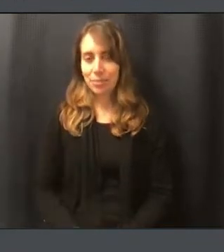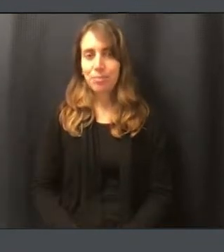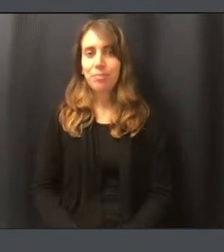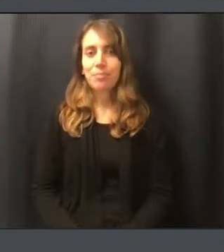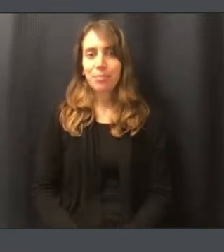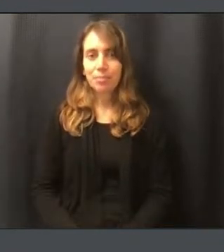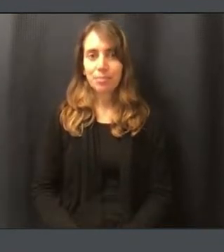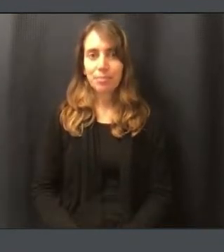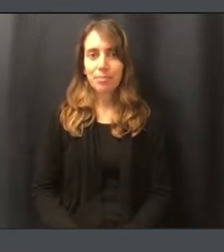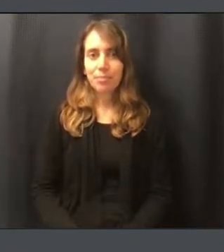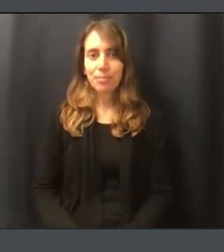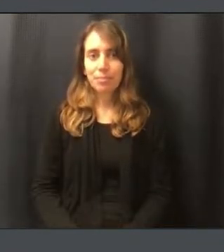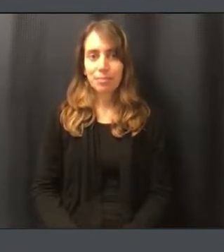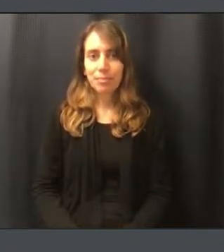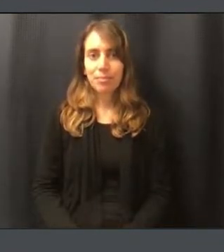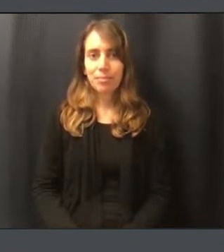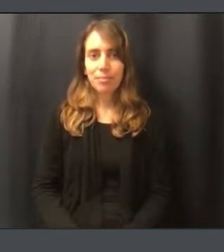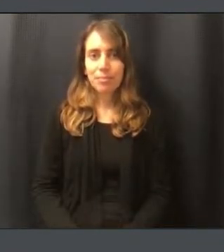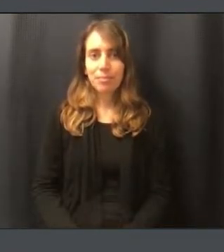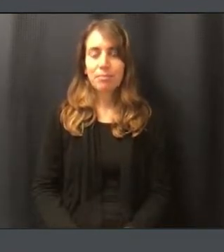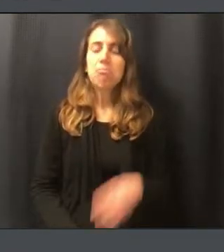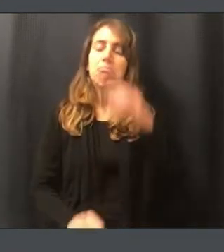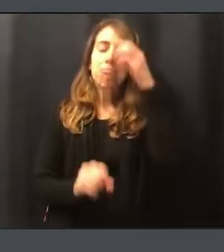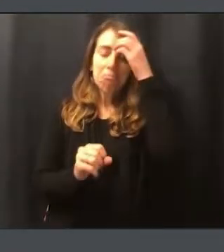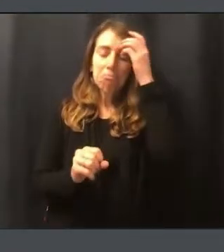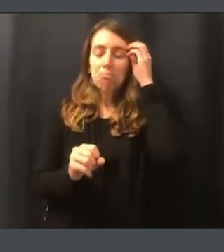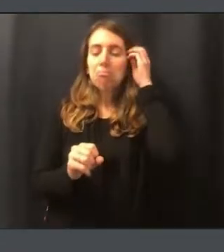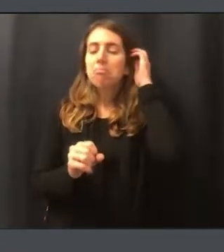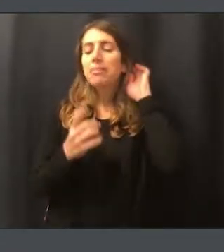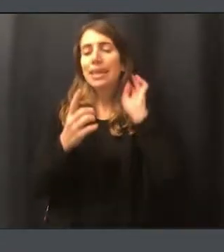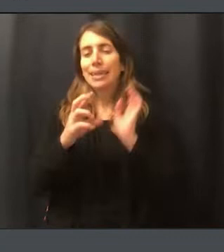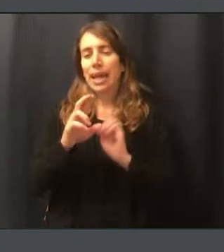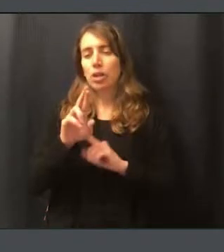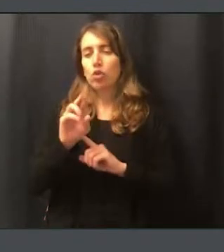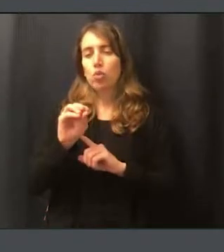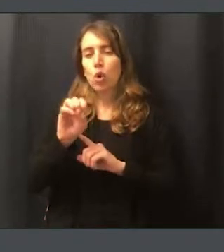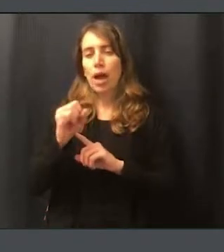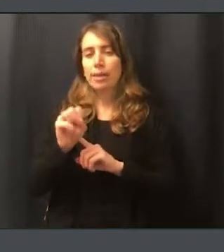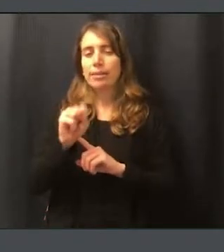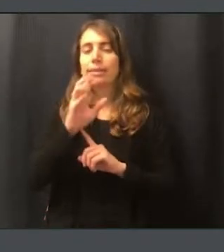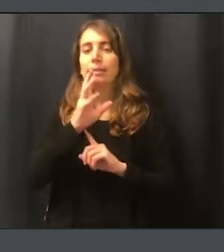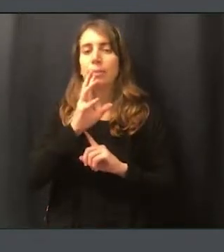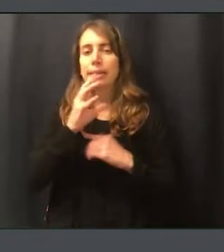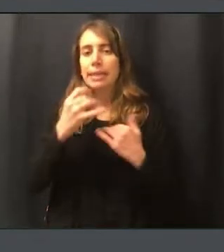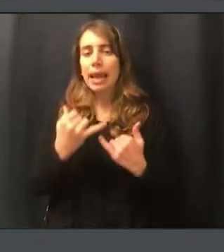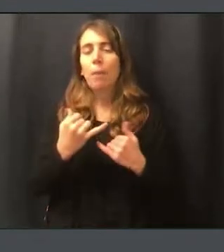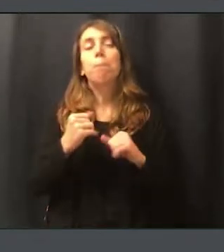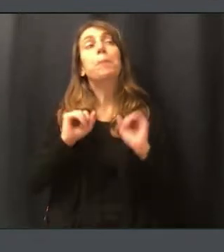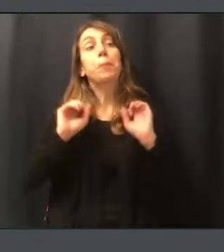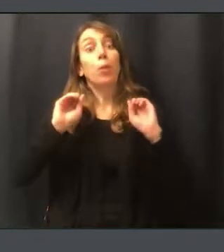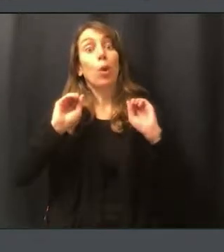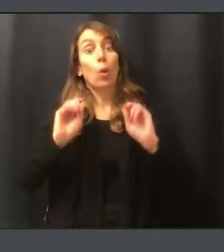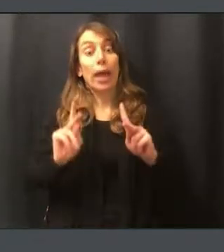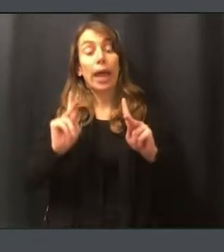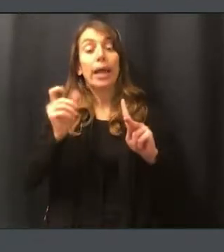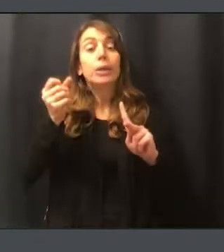Legs. ¿Cómo se dice? Okay, so let's see.